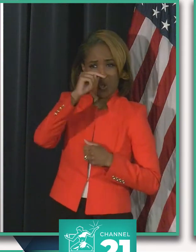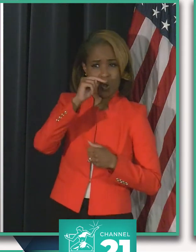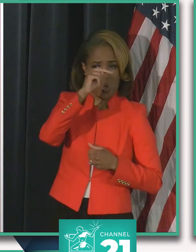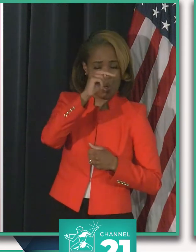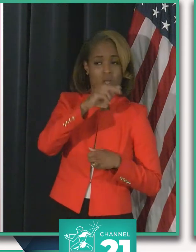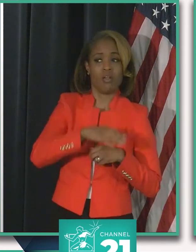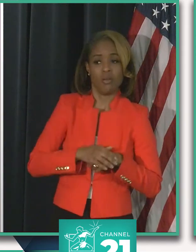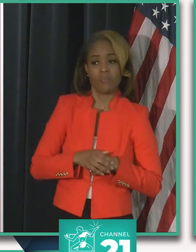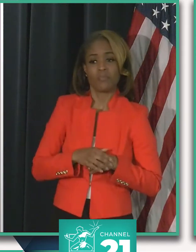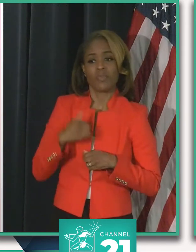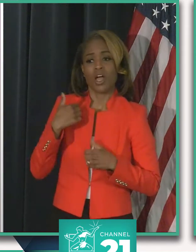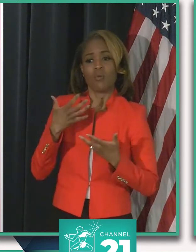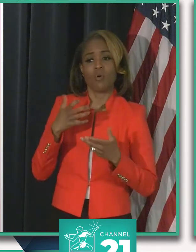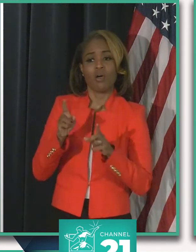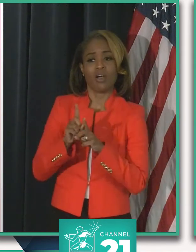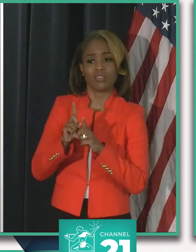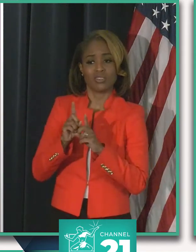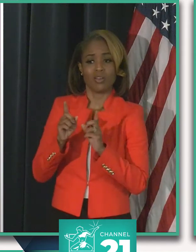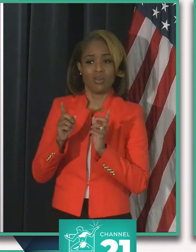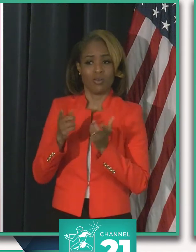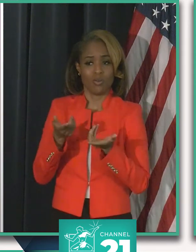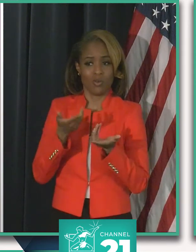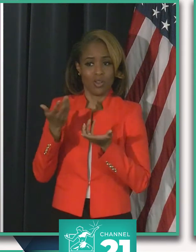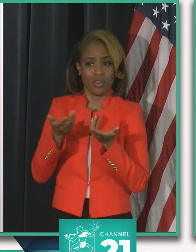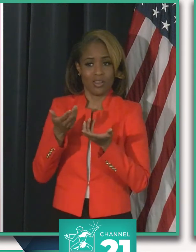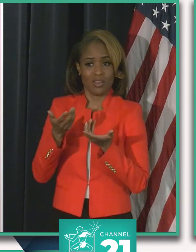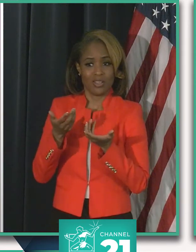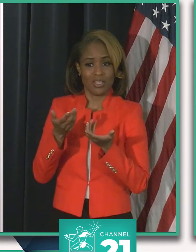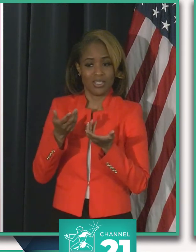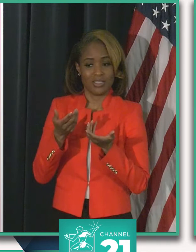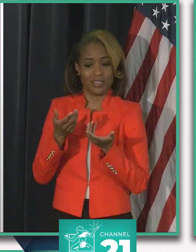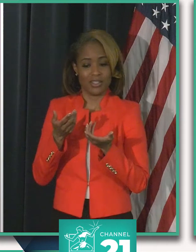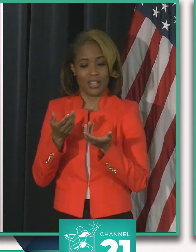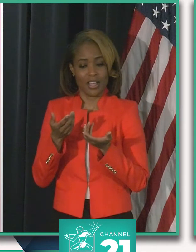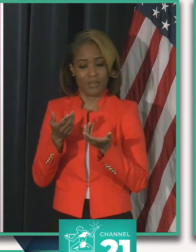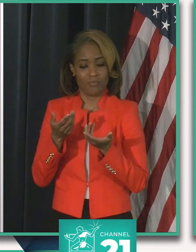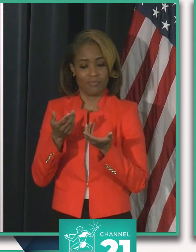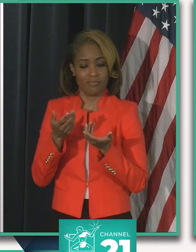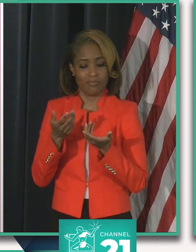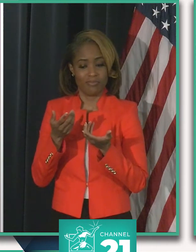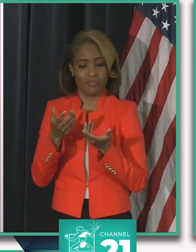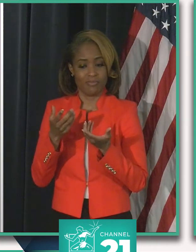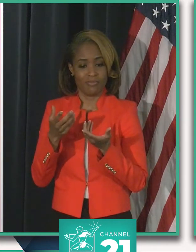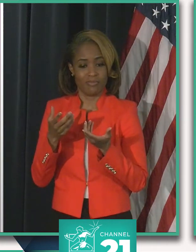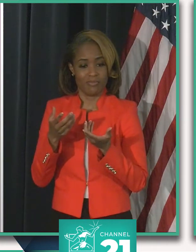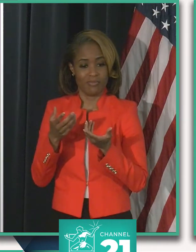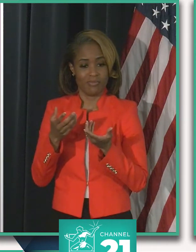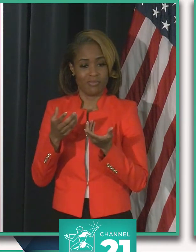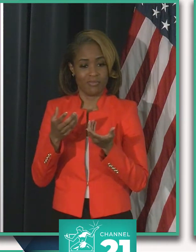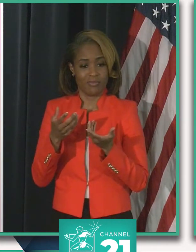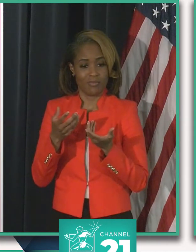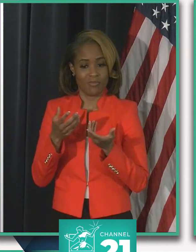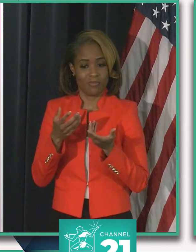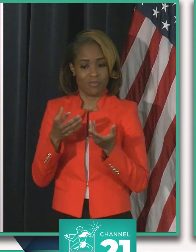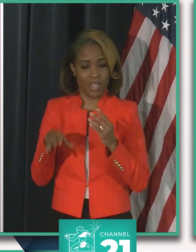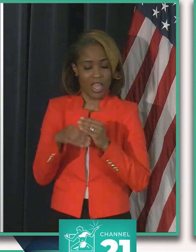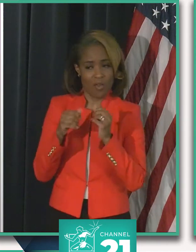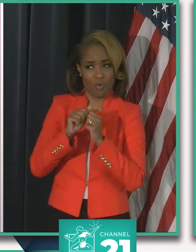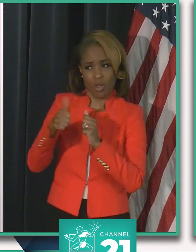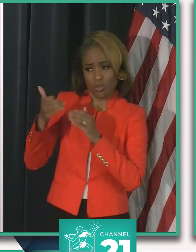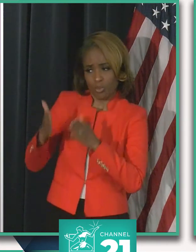I wanted to also kind of echo my neighbor's comments regarding the North End Landing